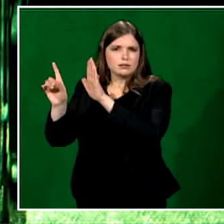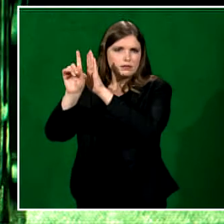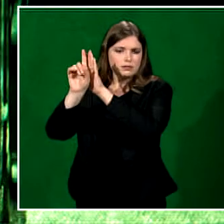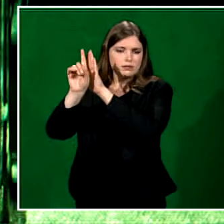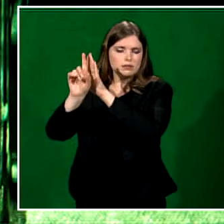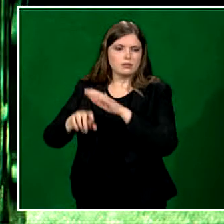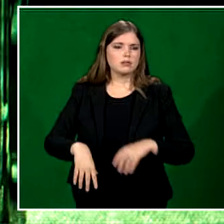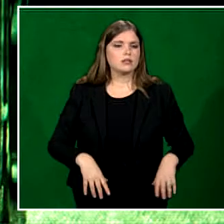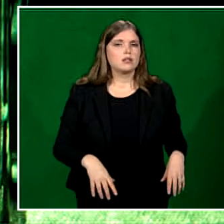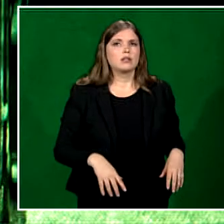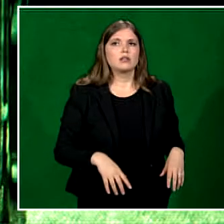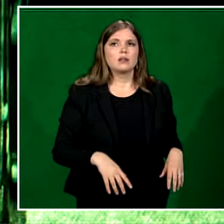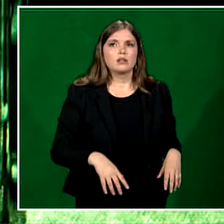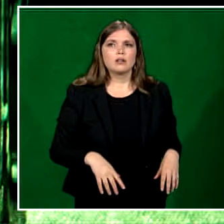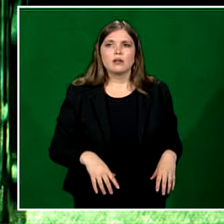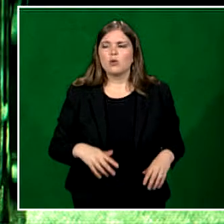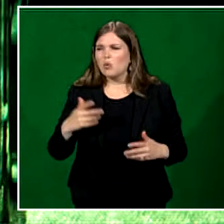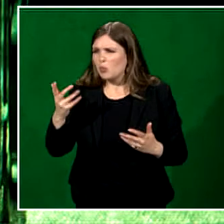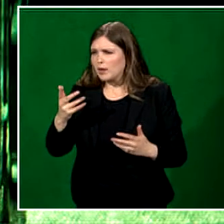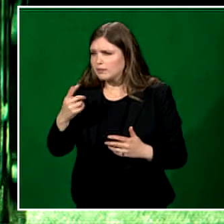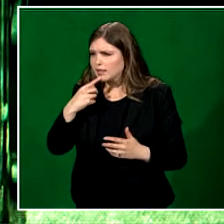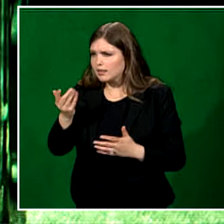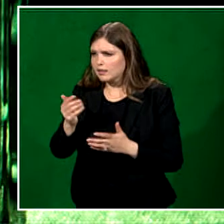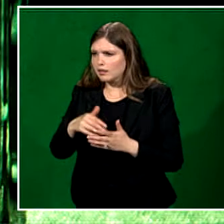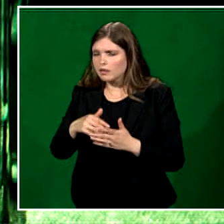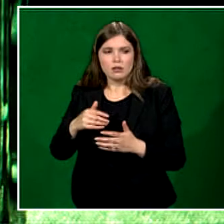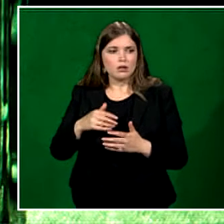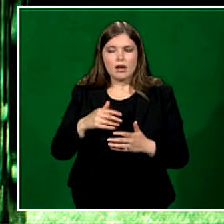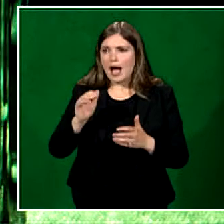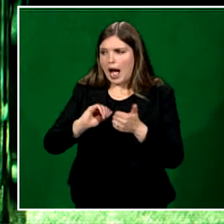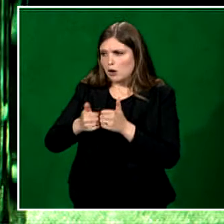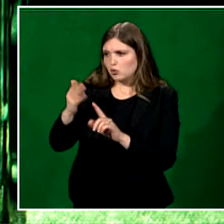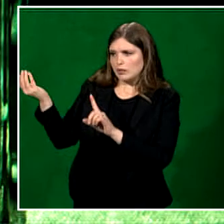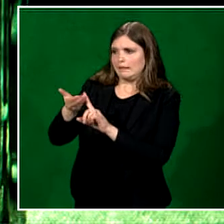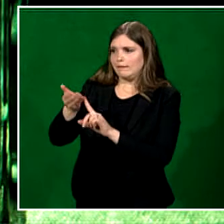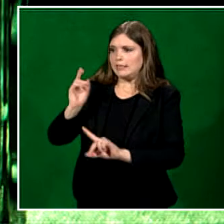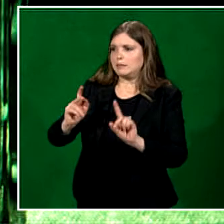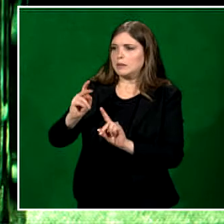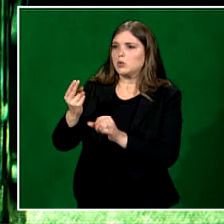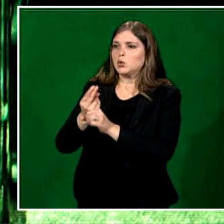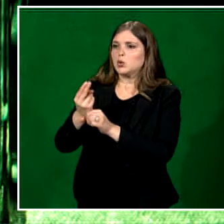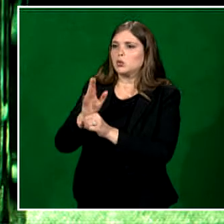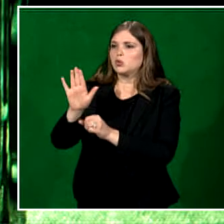Sorry, come again. How will you convince people to use your service?